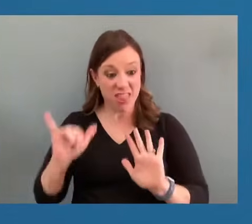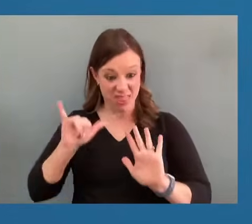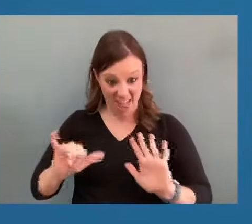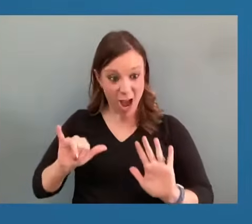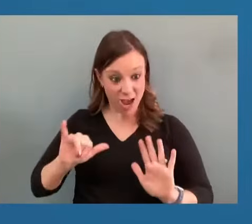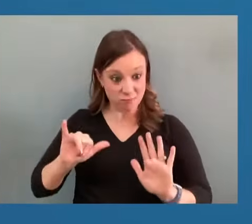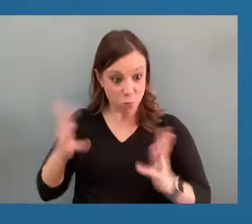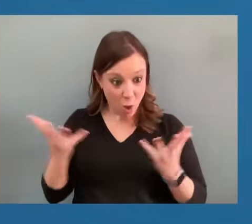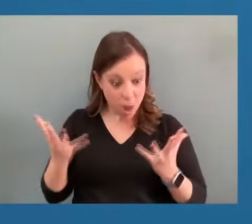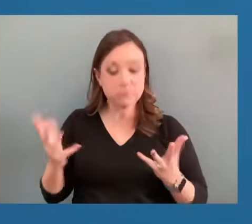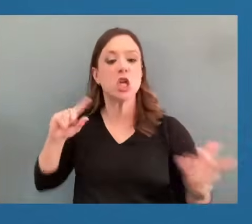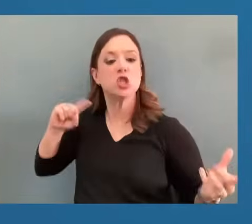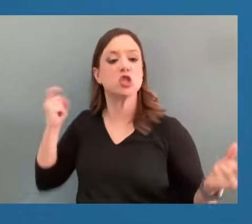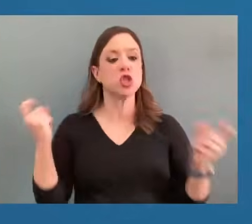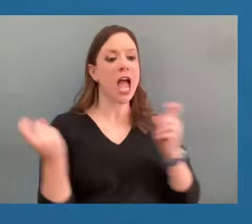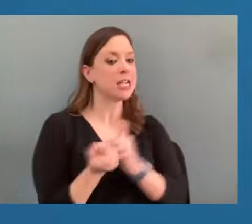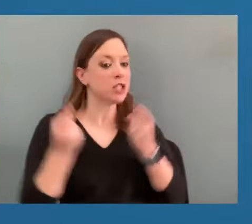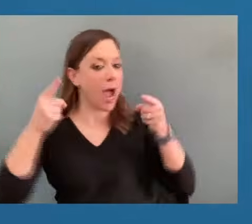things.